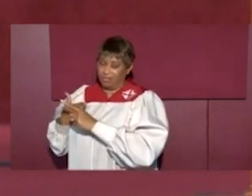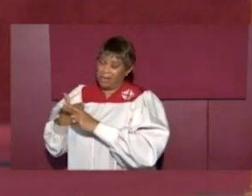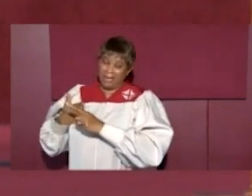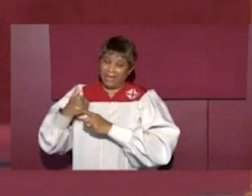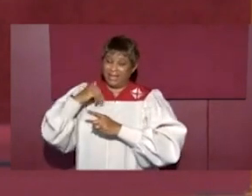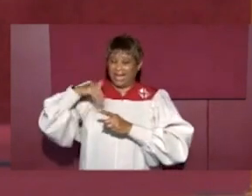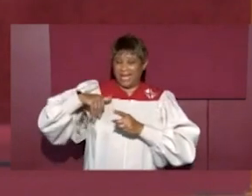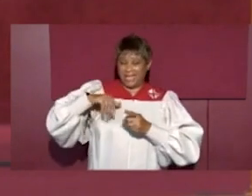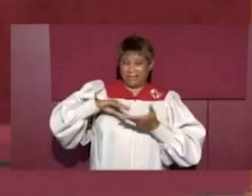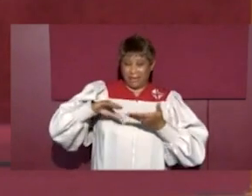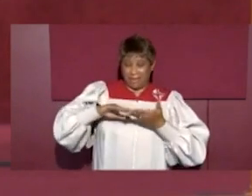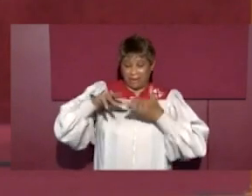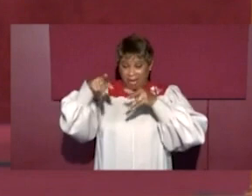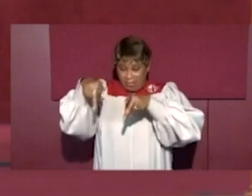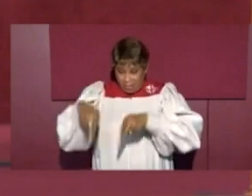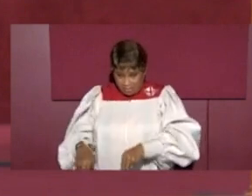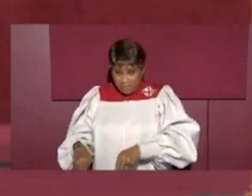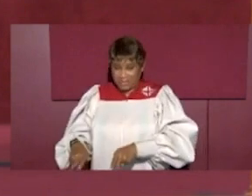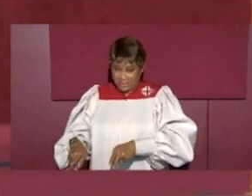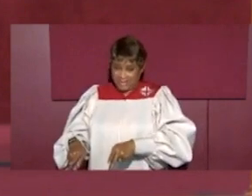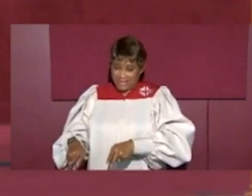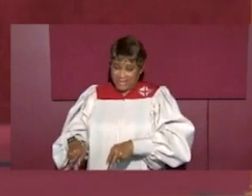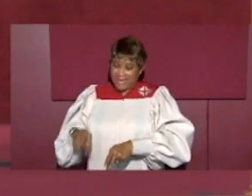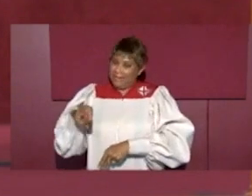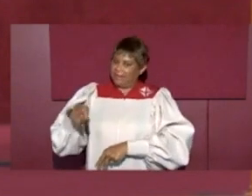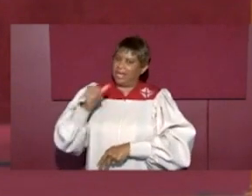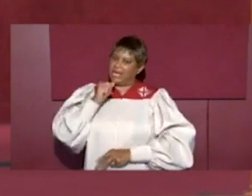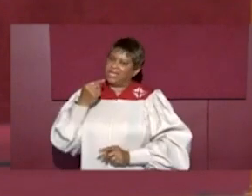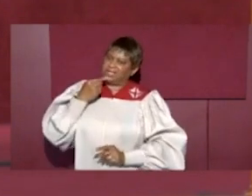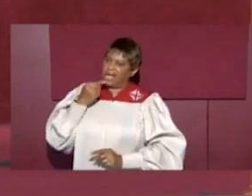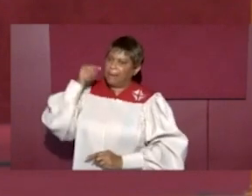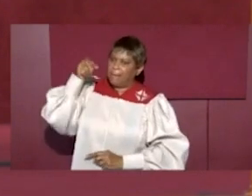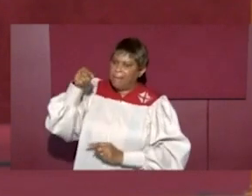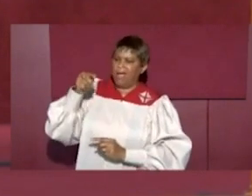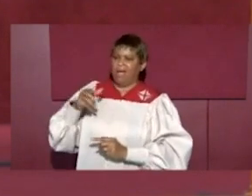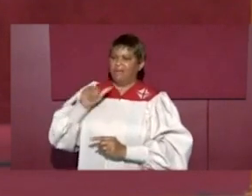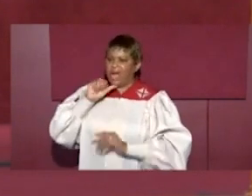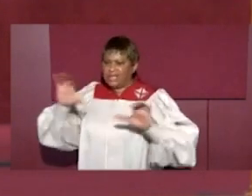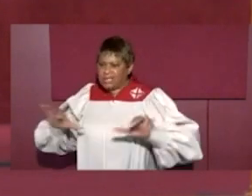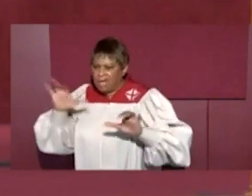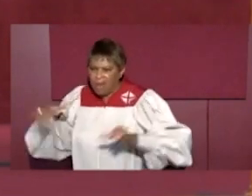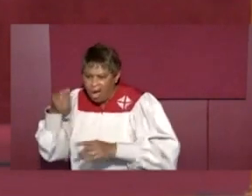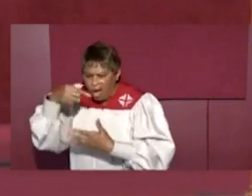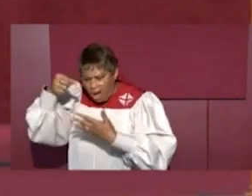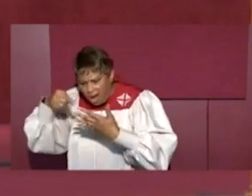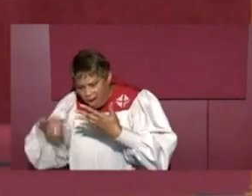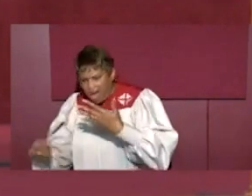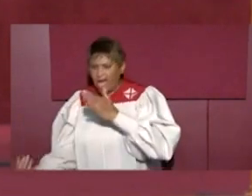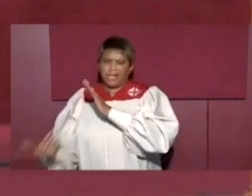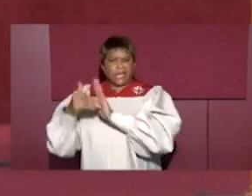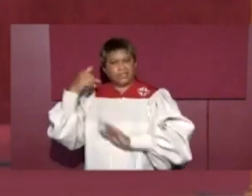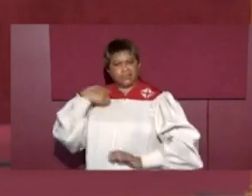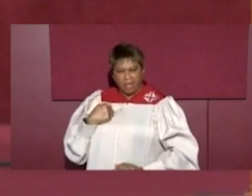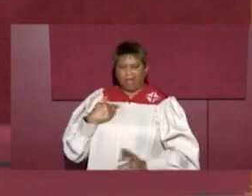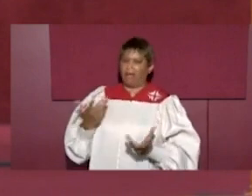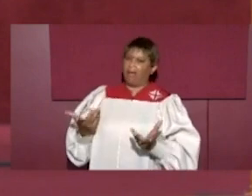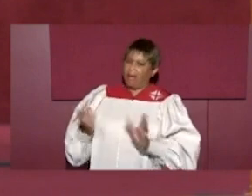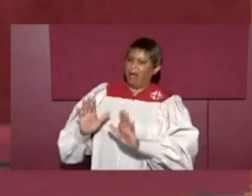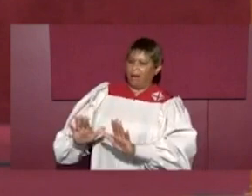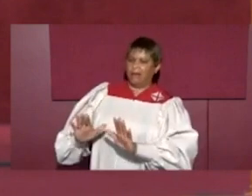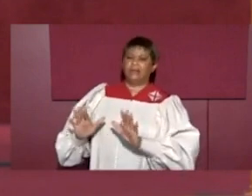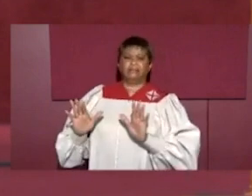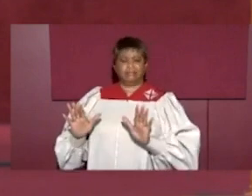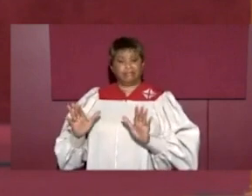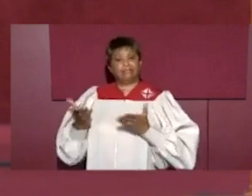haven't forgiven a person. If they hadn't said this, if they hadn't done this, if they hadn't treated me the way that they treated me.